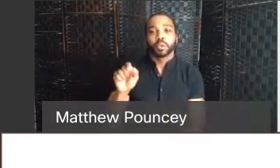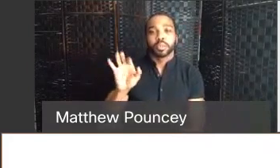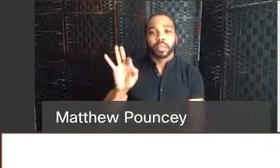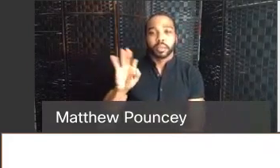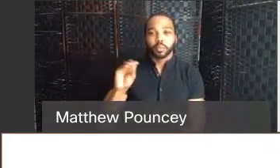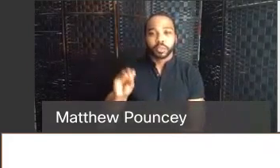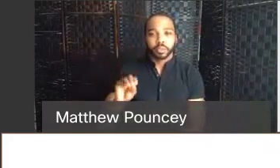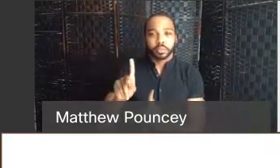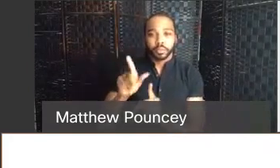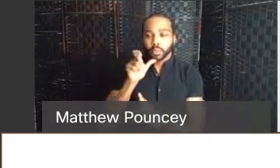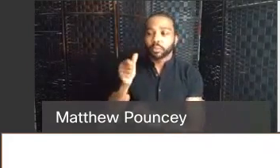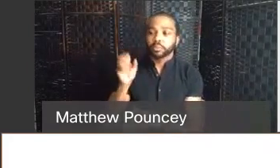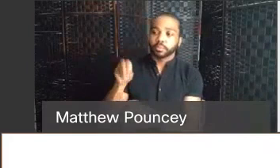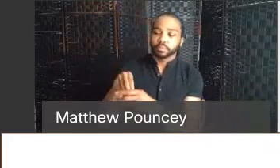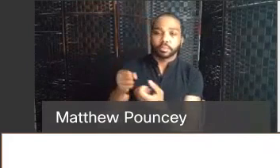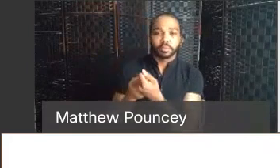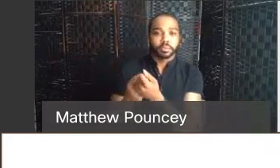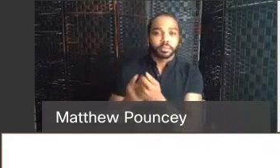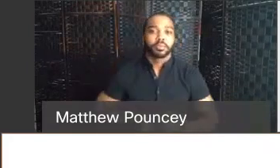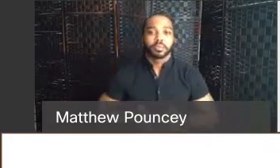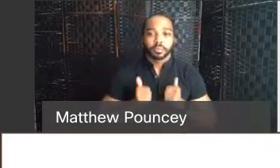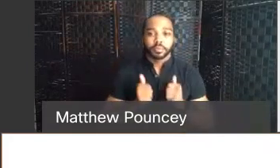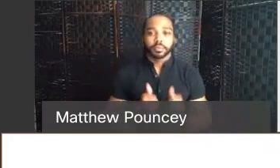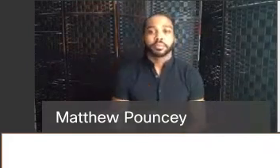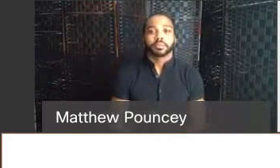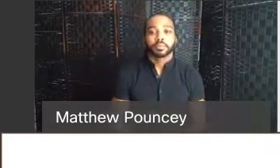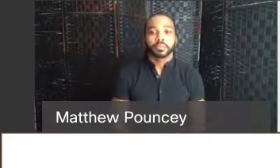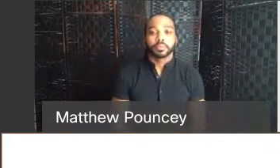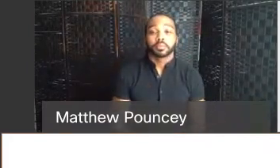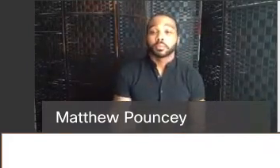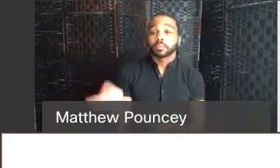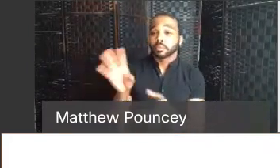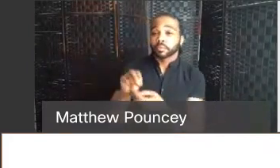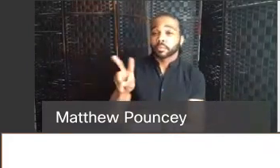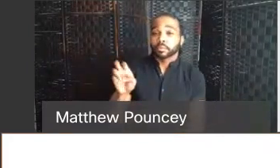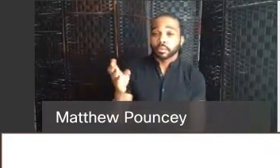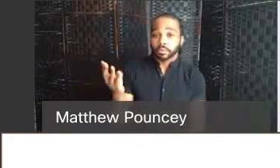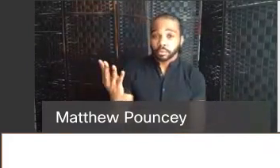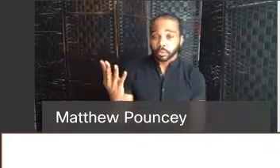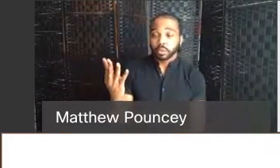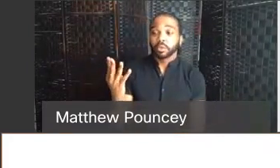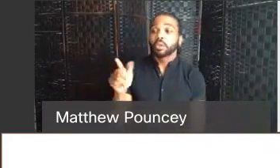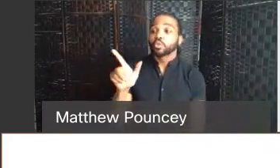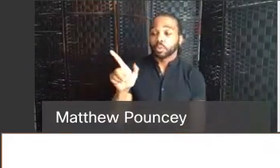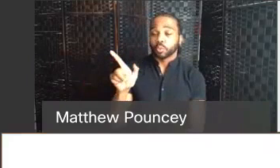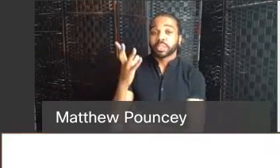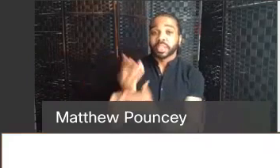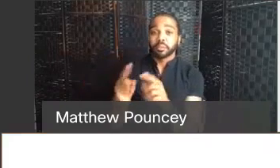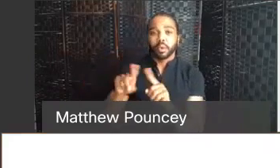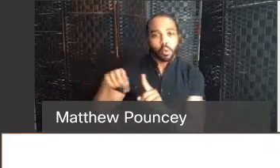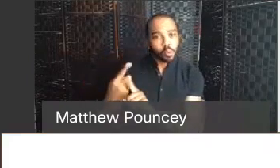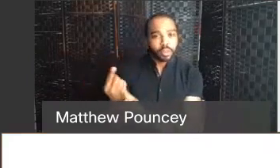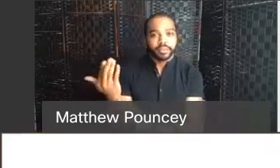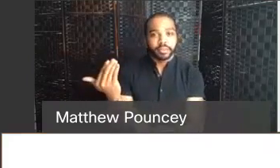21.9% of the people in supported living. Of those 204, 21 have died, but only 15 of those have